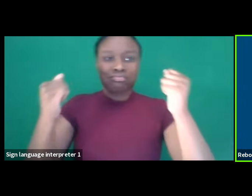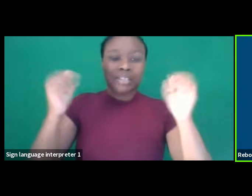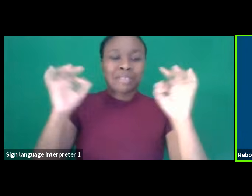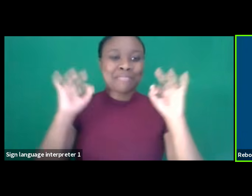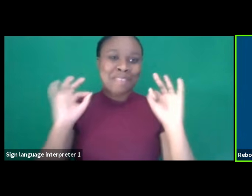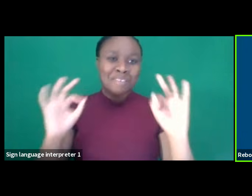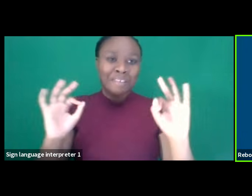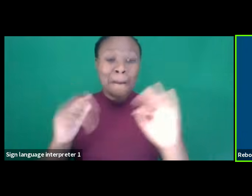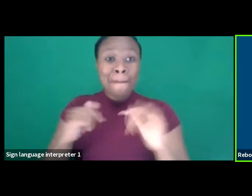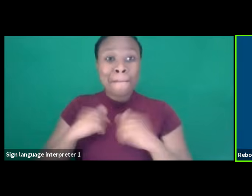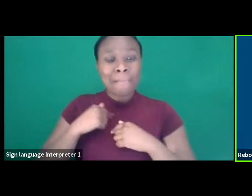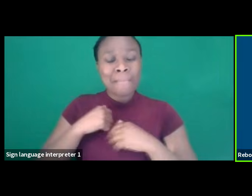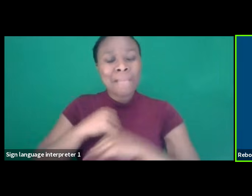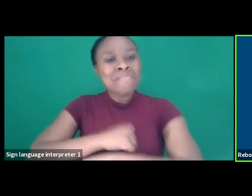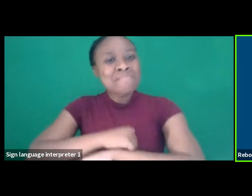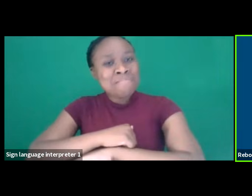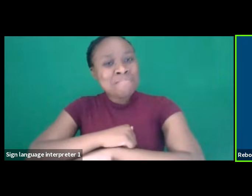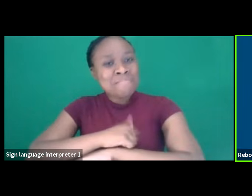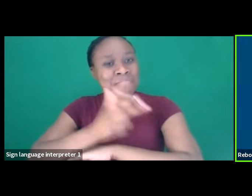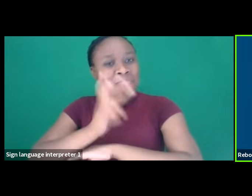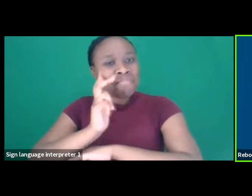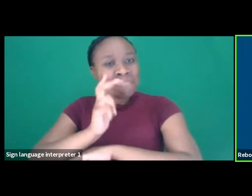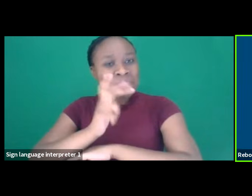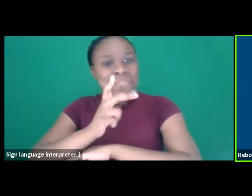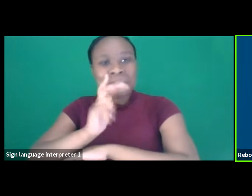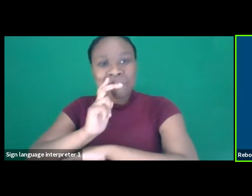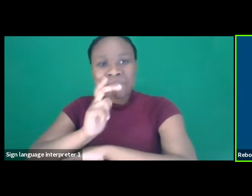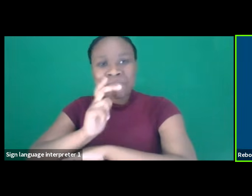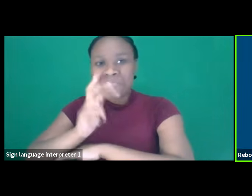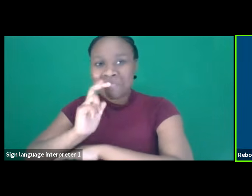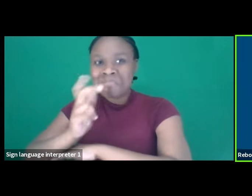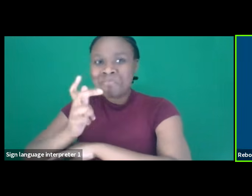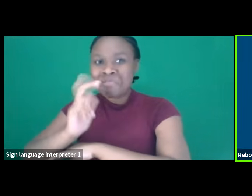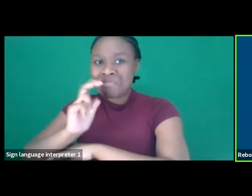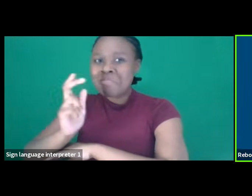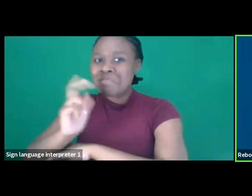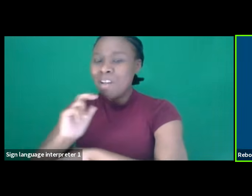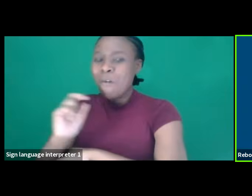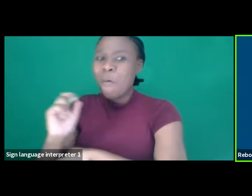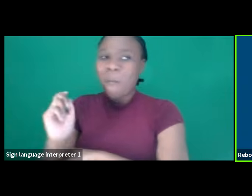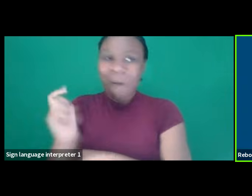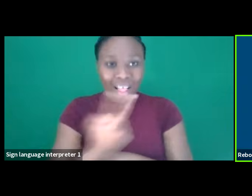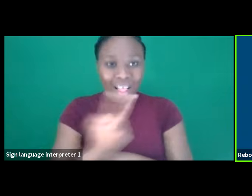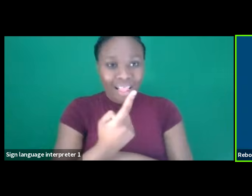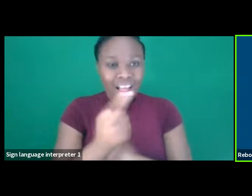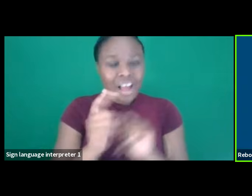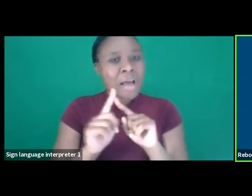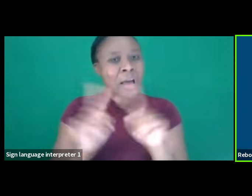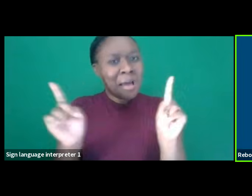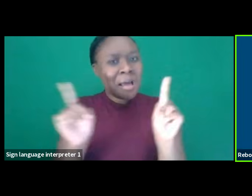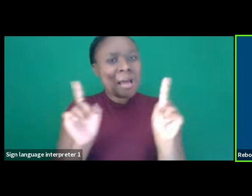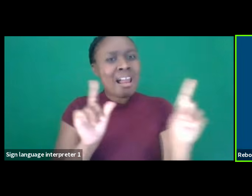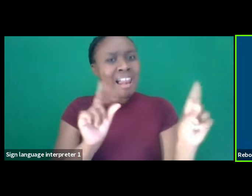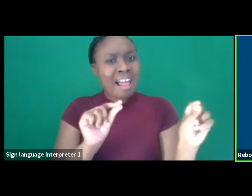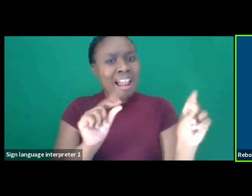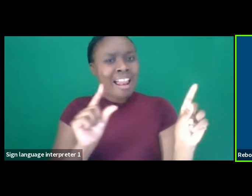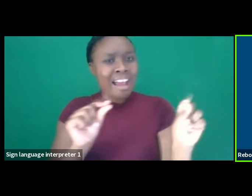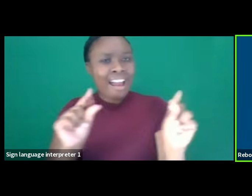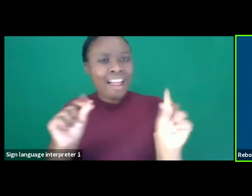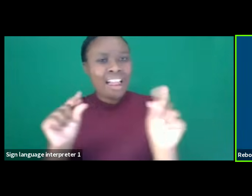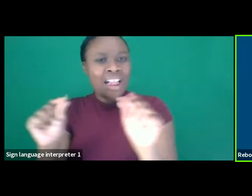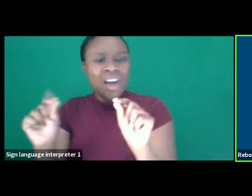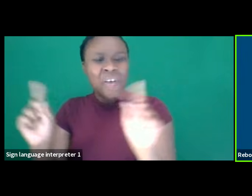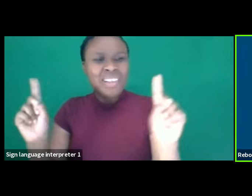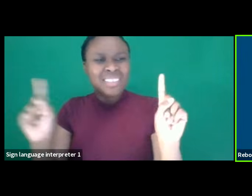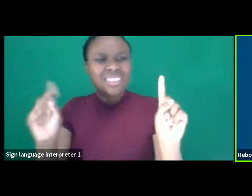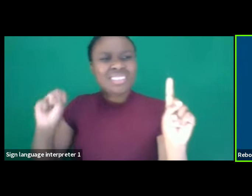listening attentively to all the speakers, and what I get as a common is that we're here to serve you.